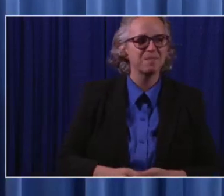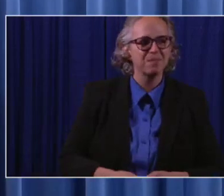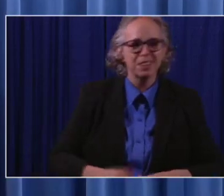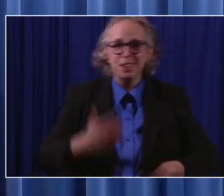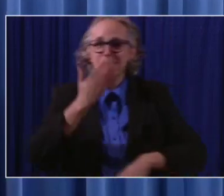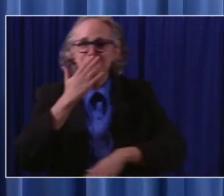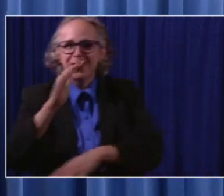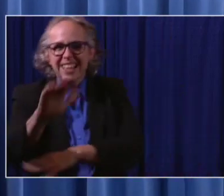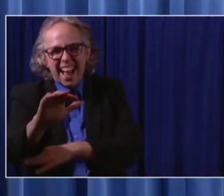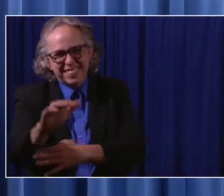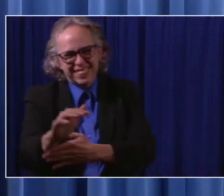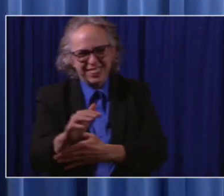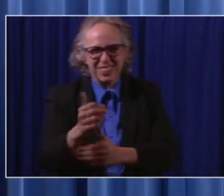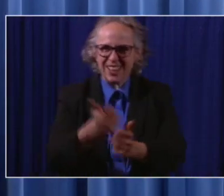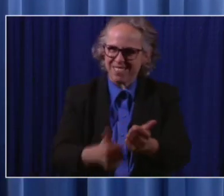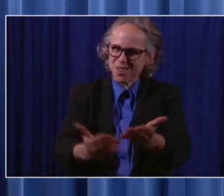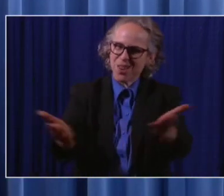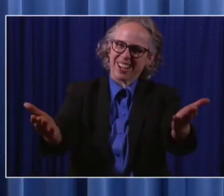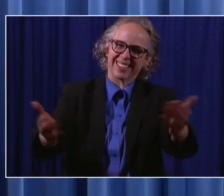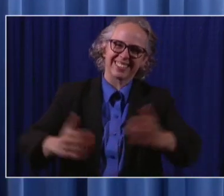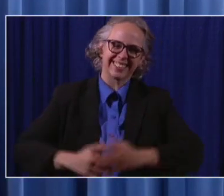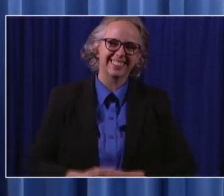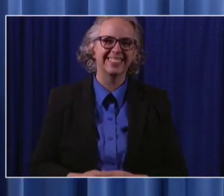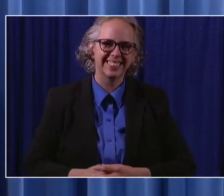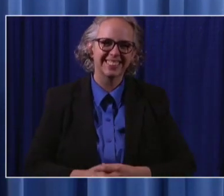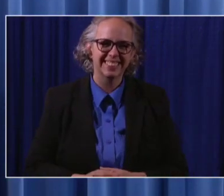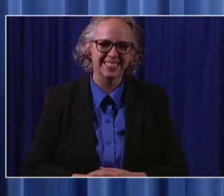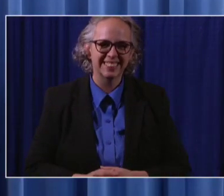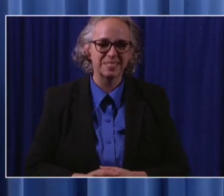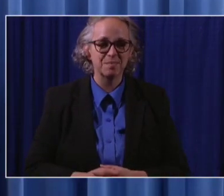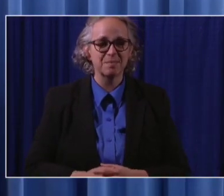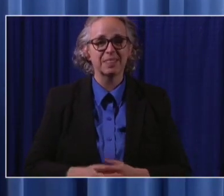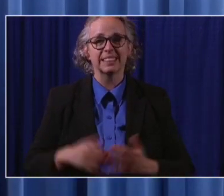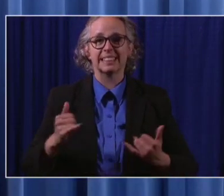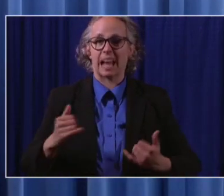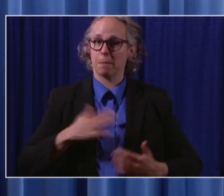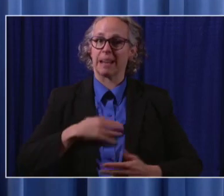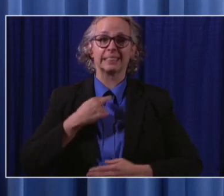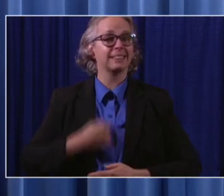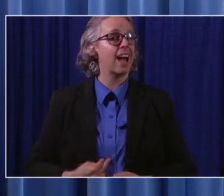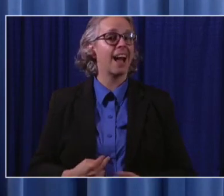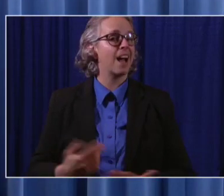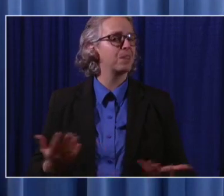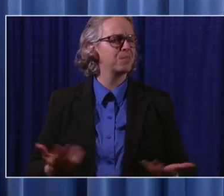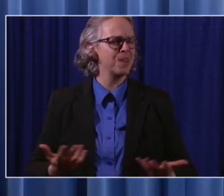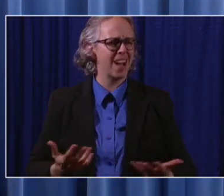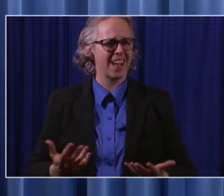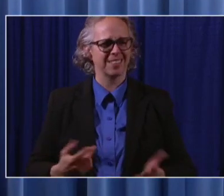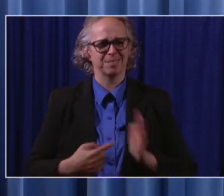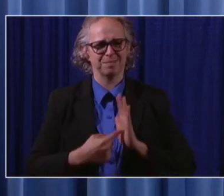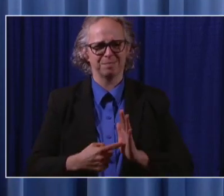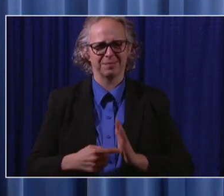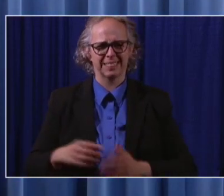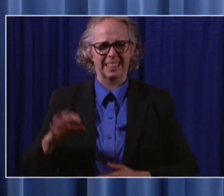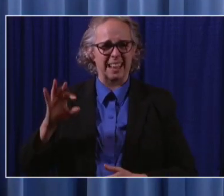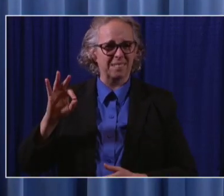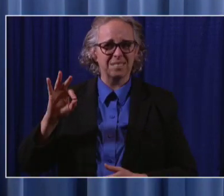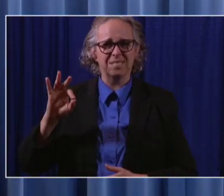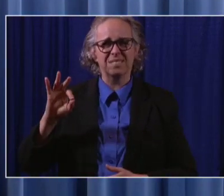Good afternoon, everyone. Wearing a tie, Defiance College, home of the Yellow Jackets.